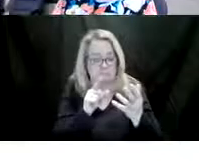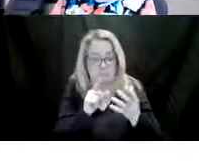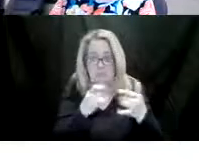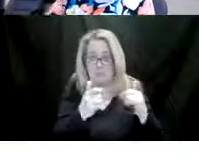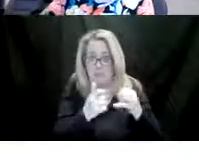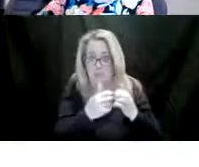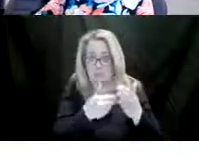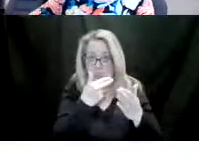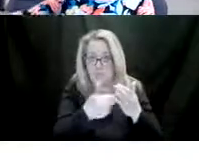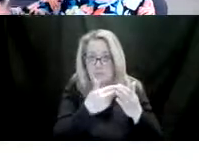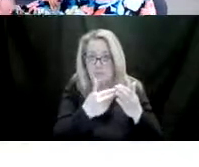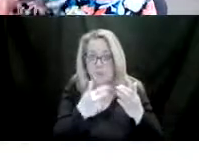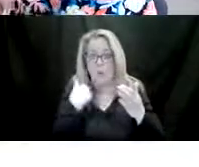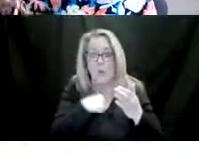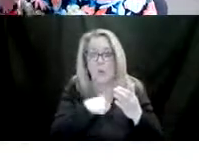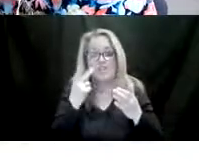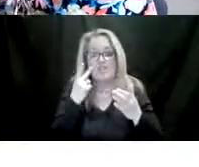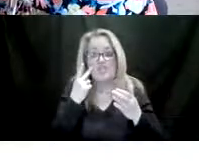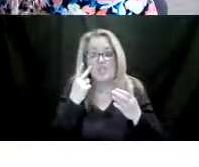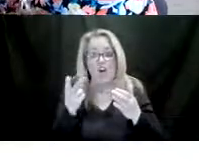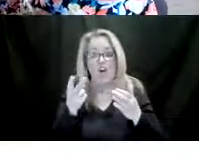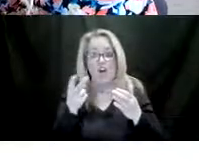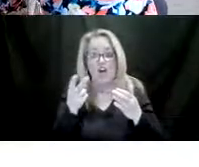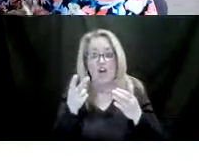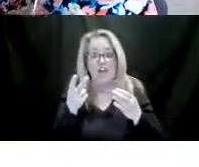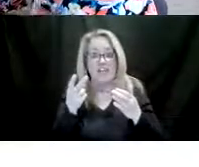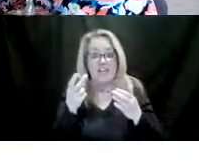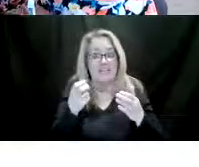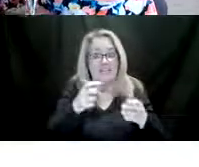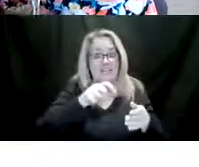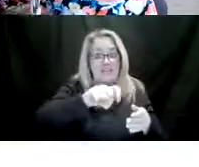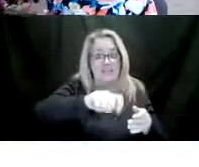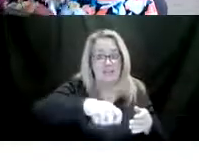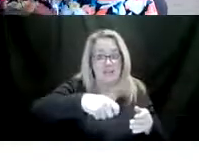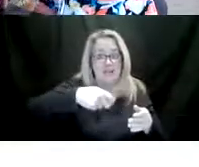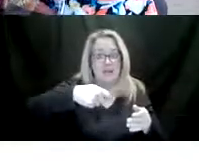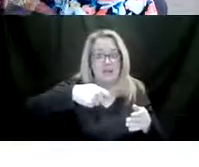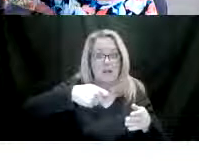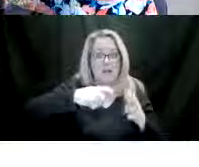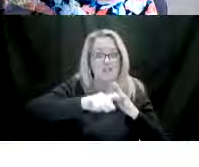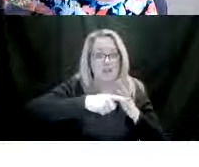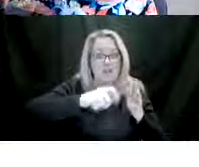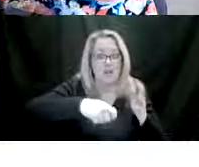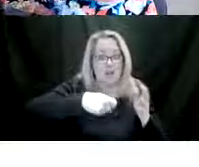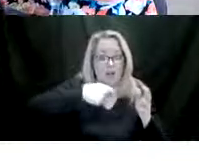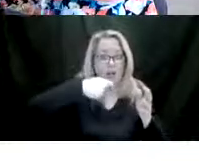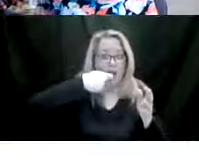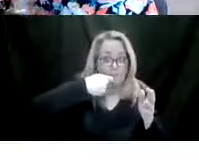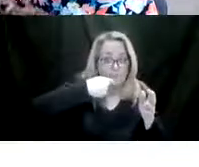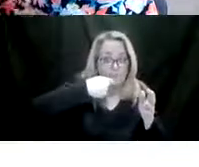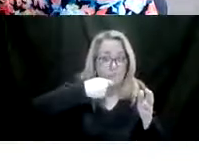these, we saw an action where he actually picked one of the spoons out and put it into his